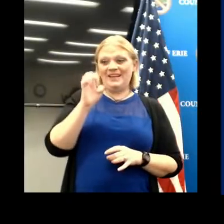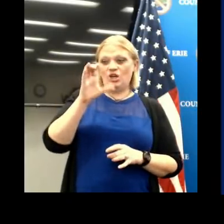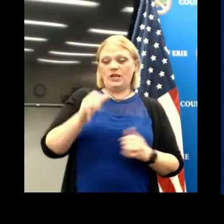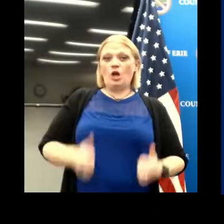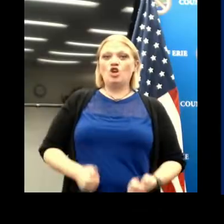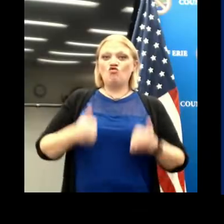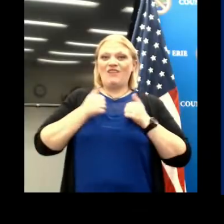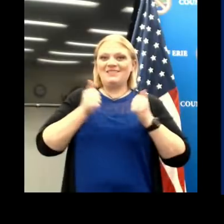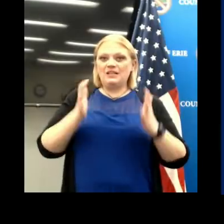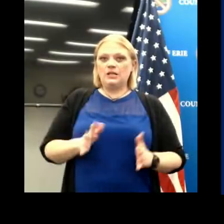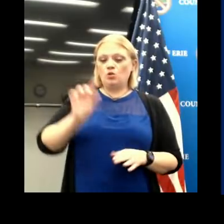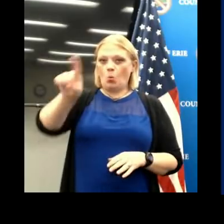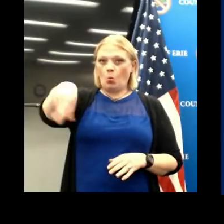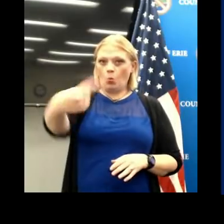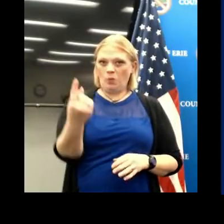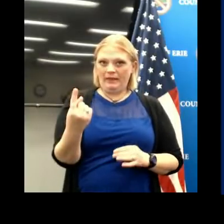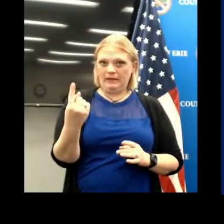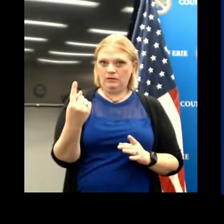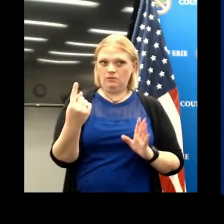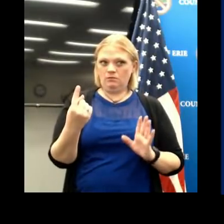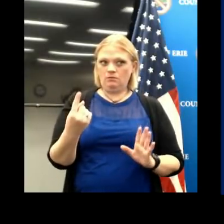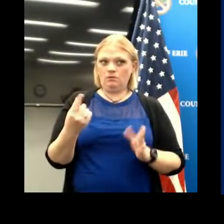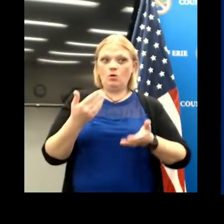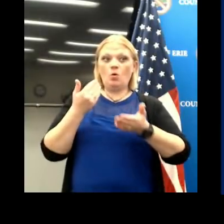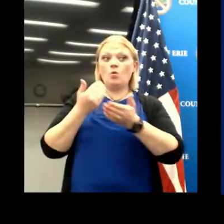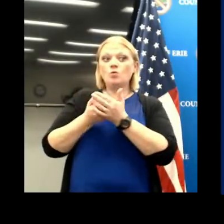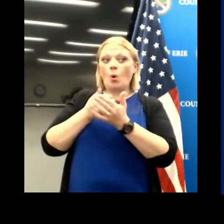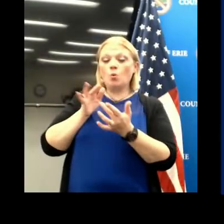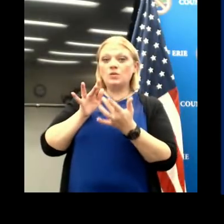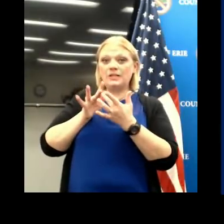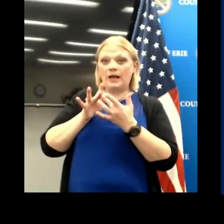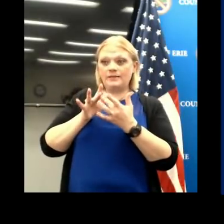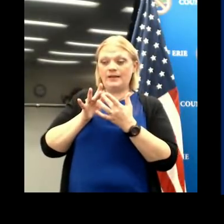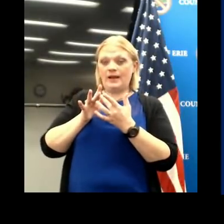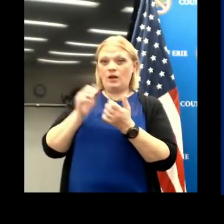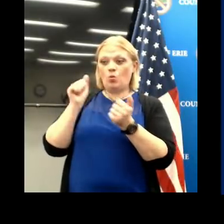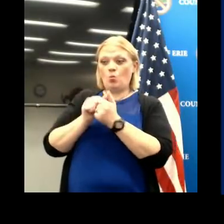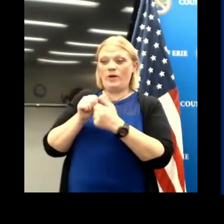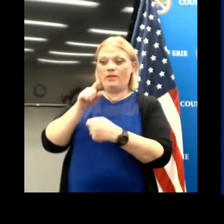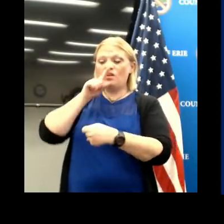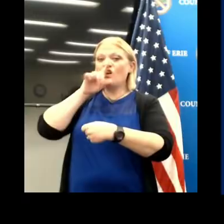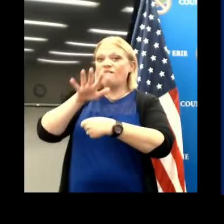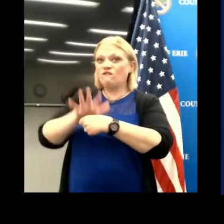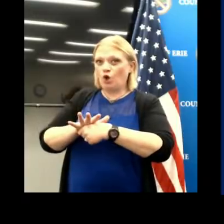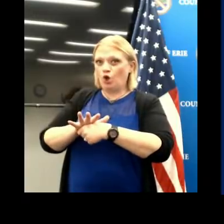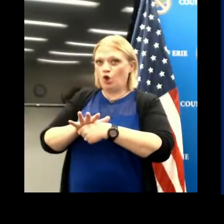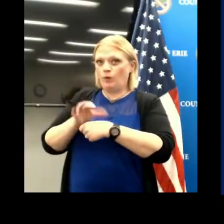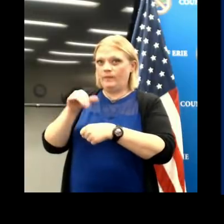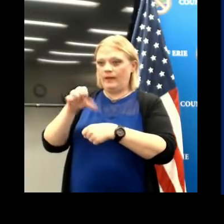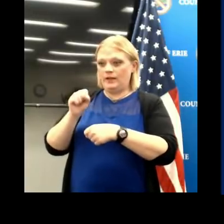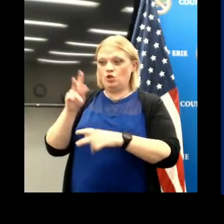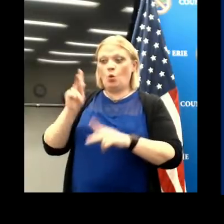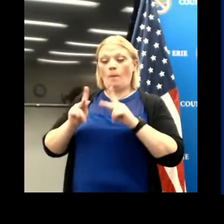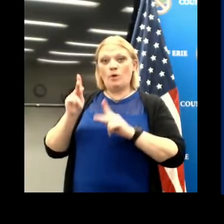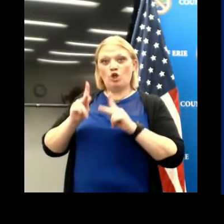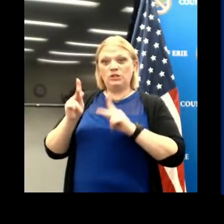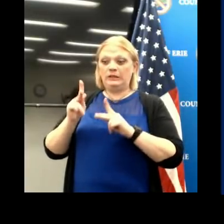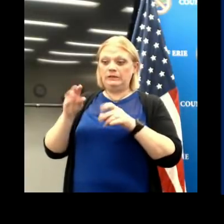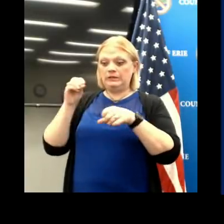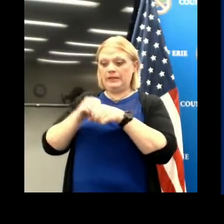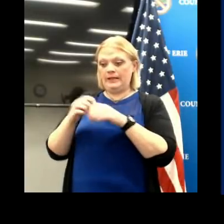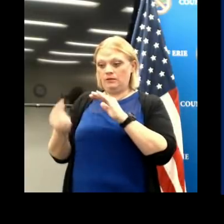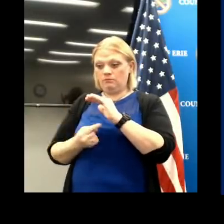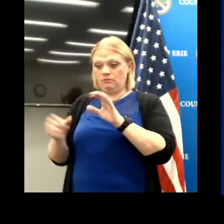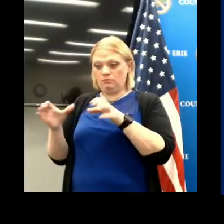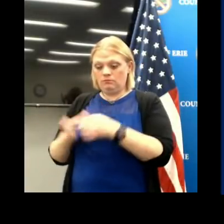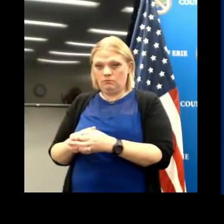residents only who are either close contacts to confirmed cases, so people who are under quarantine, whether they have symptoms